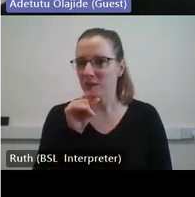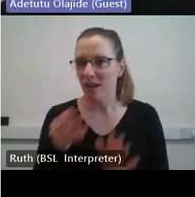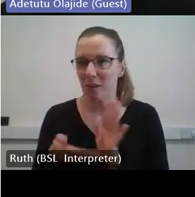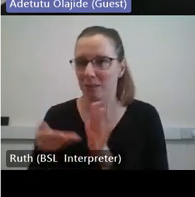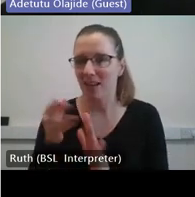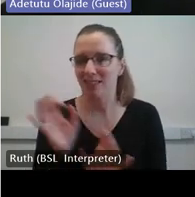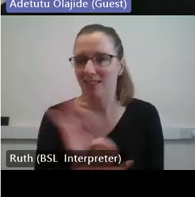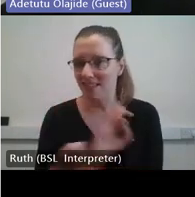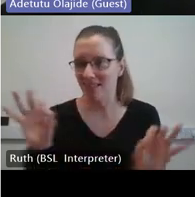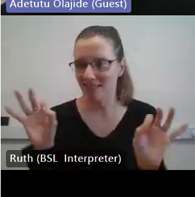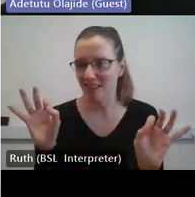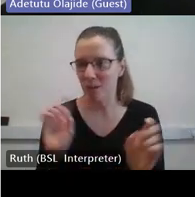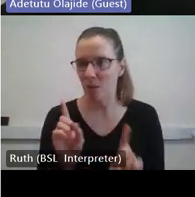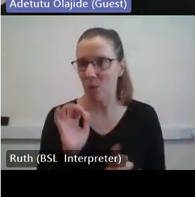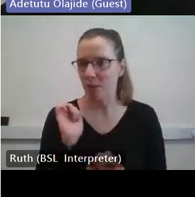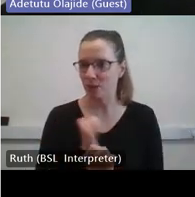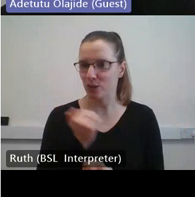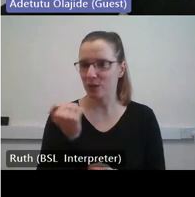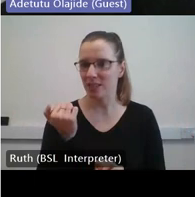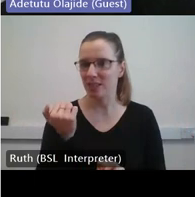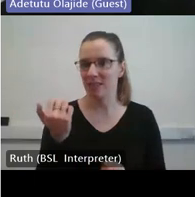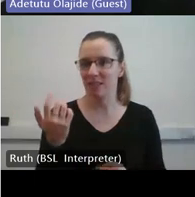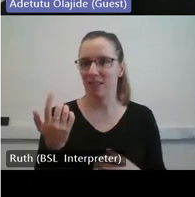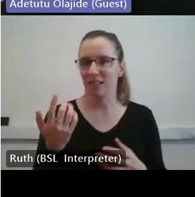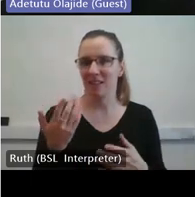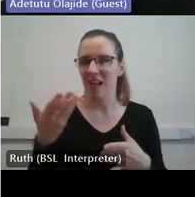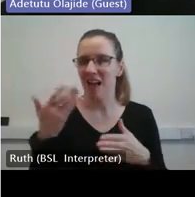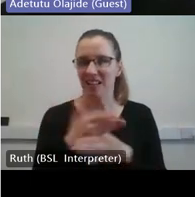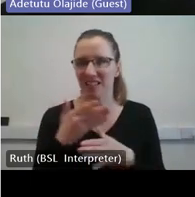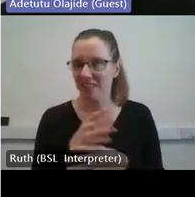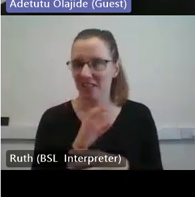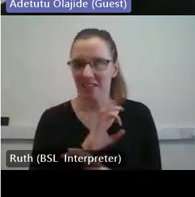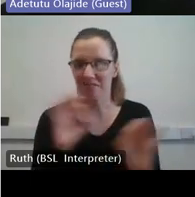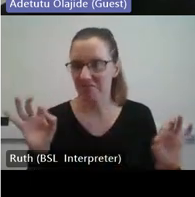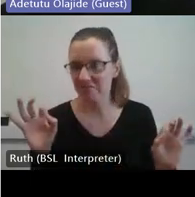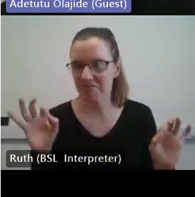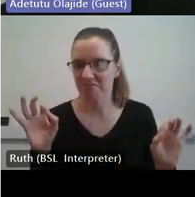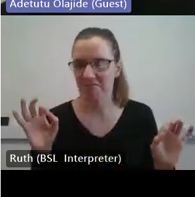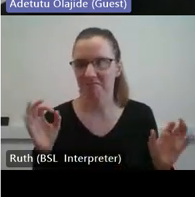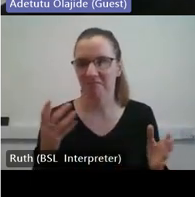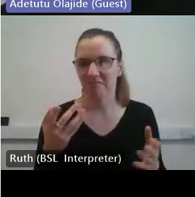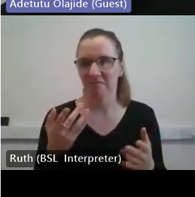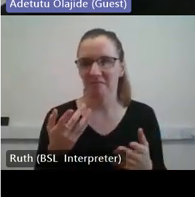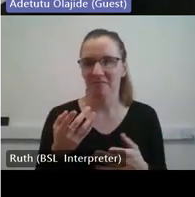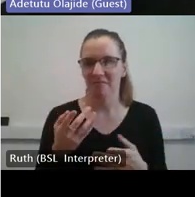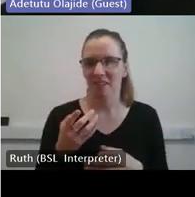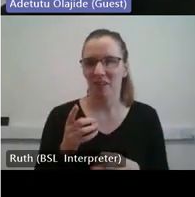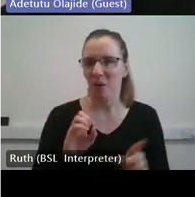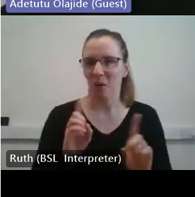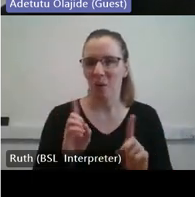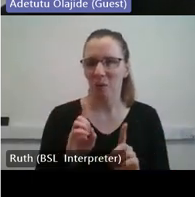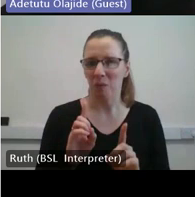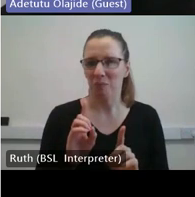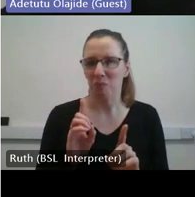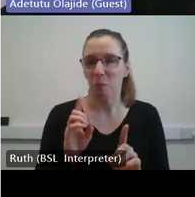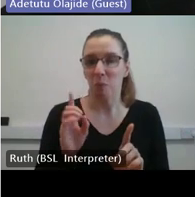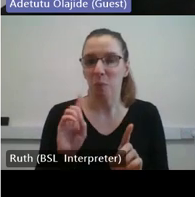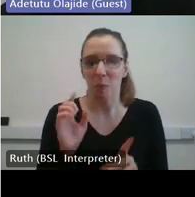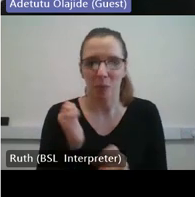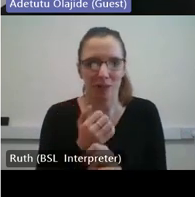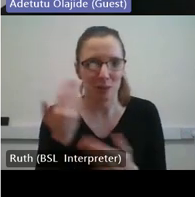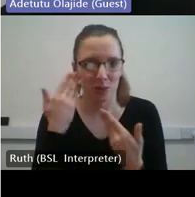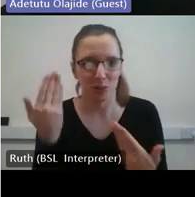nothing of what they're doing, no activity or of what or whatsoever they're doing, then it's a